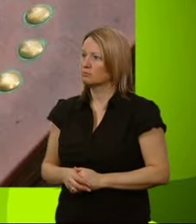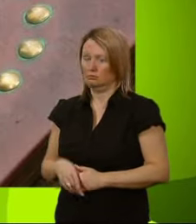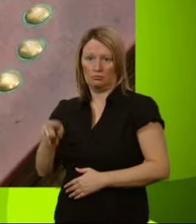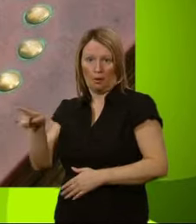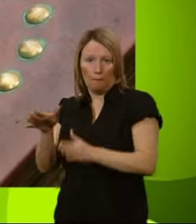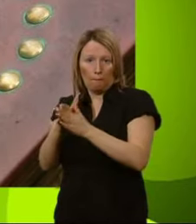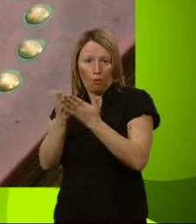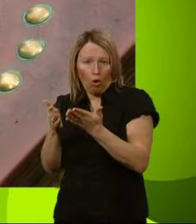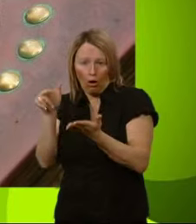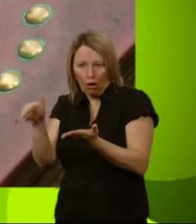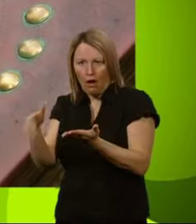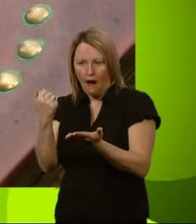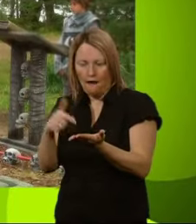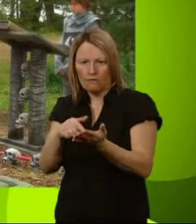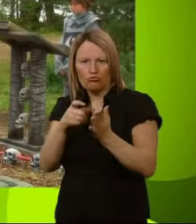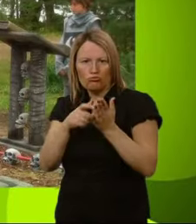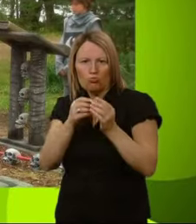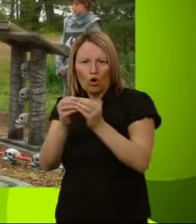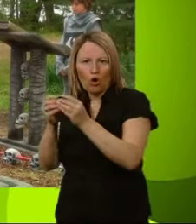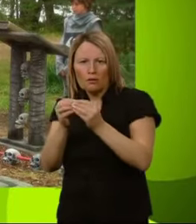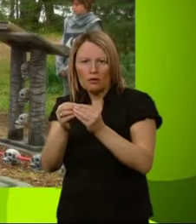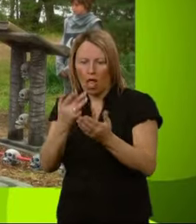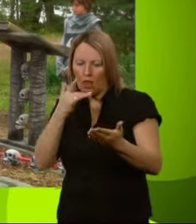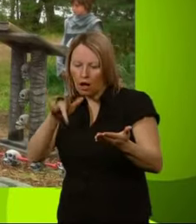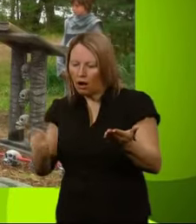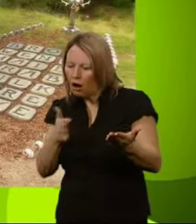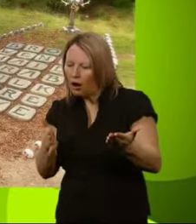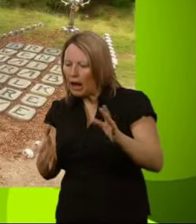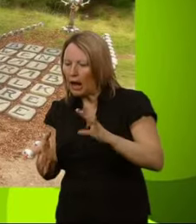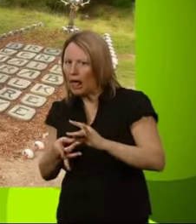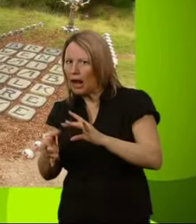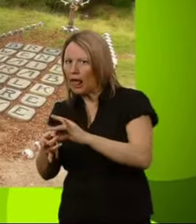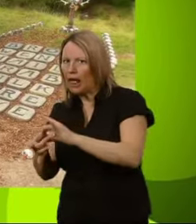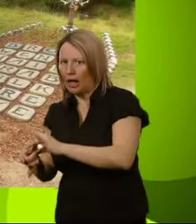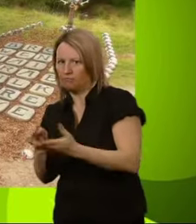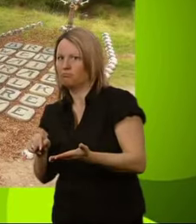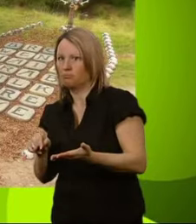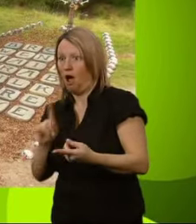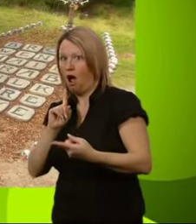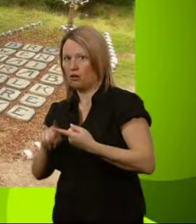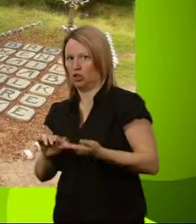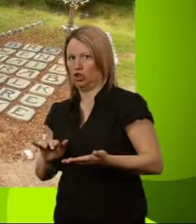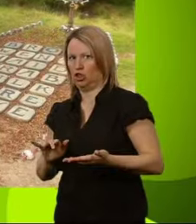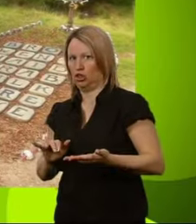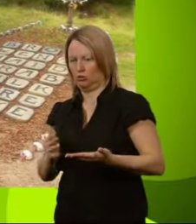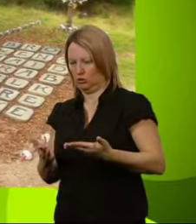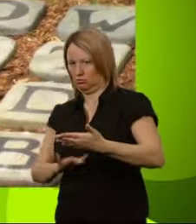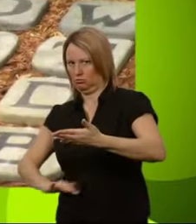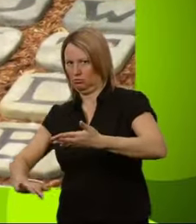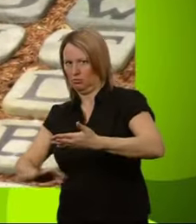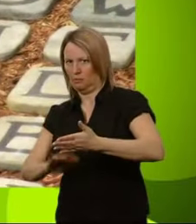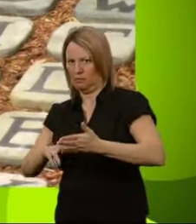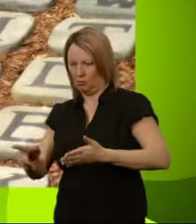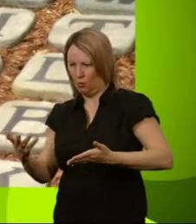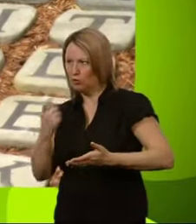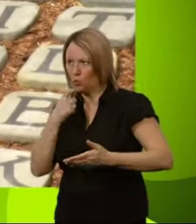Within this magical book is a riddle which the pages will relate to you. The answer you seek lies hidden within these stones.